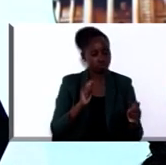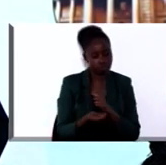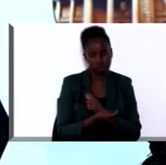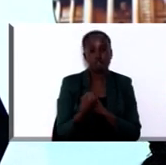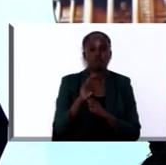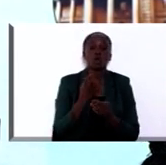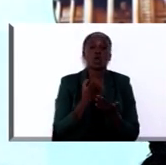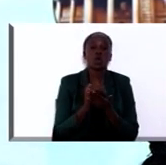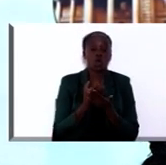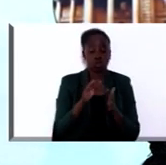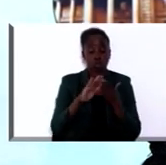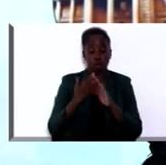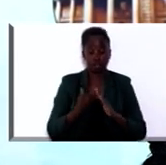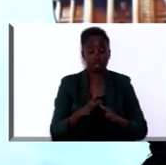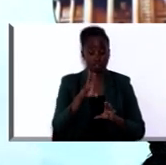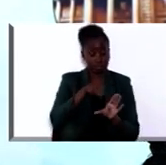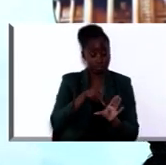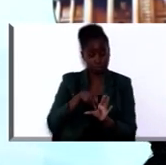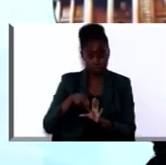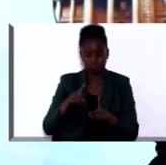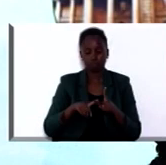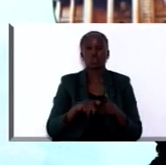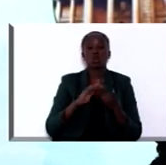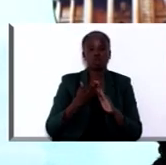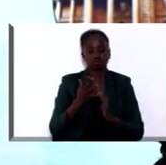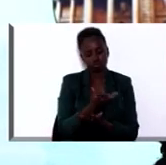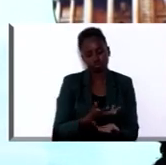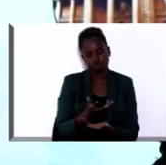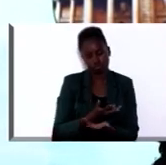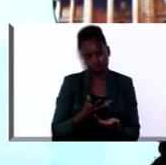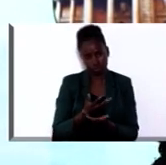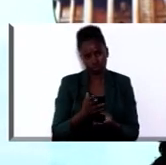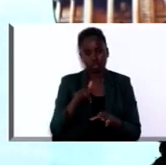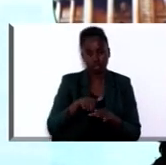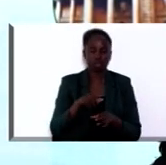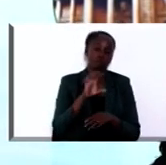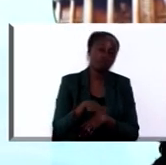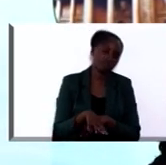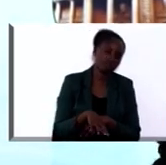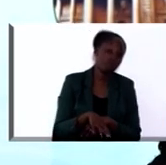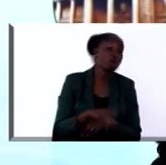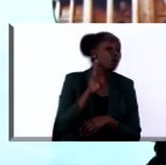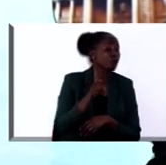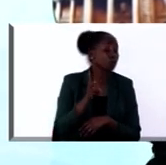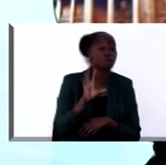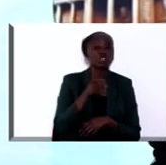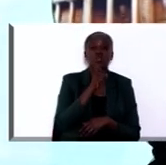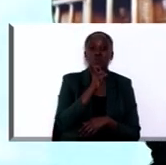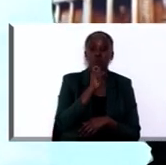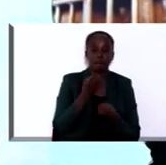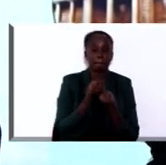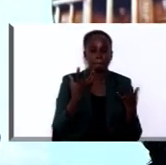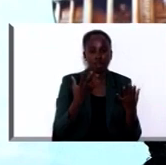community participation, and community engagement across our province. We will use multi-channel